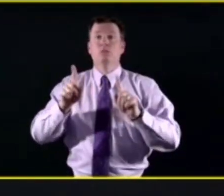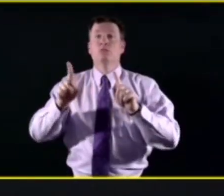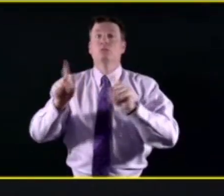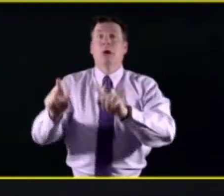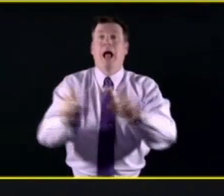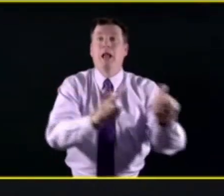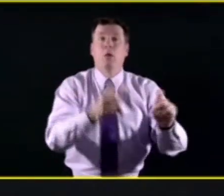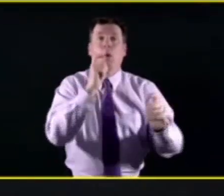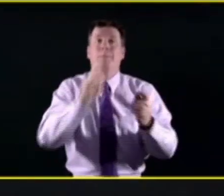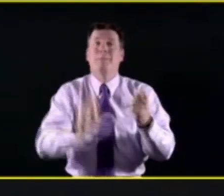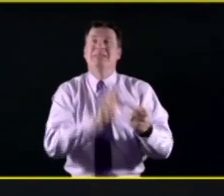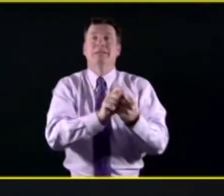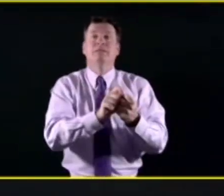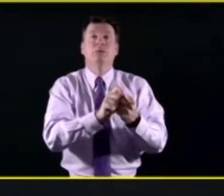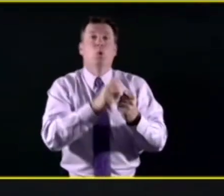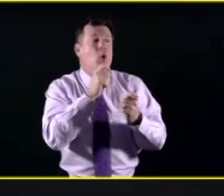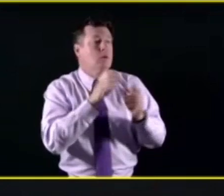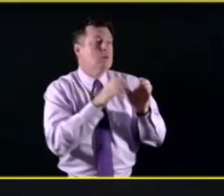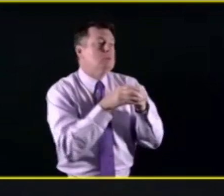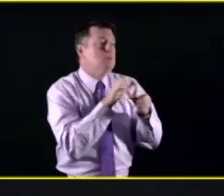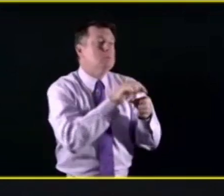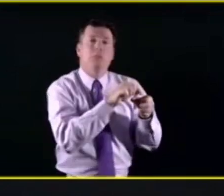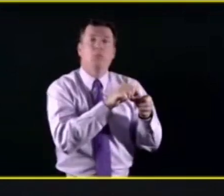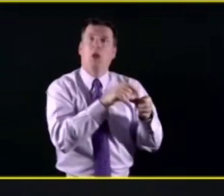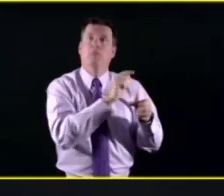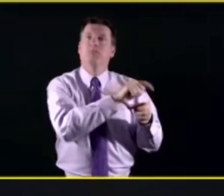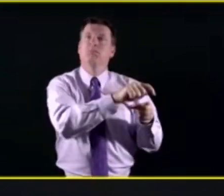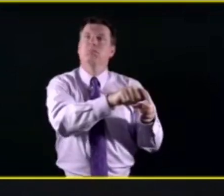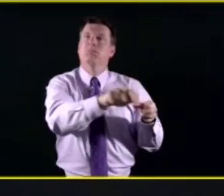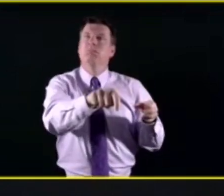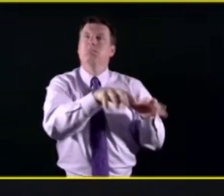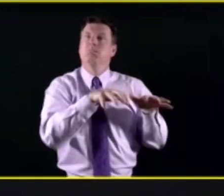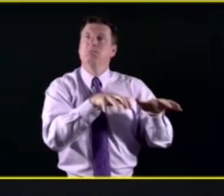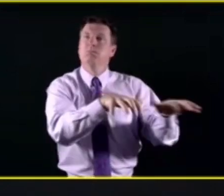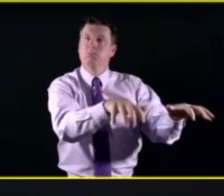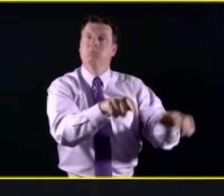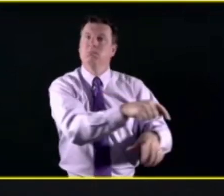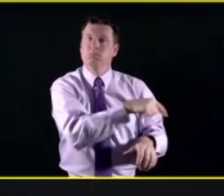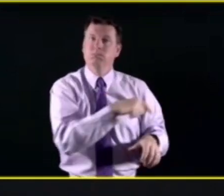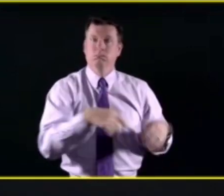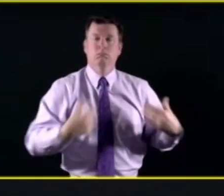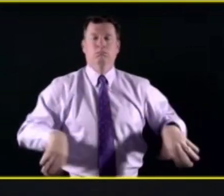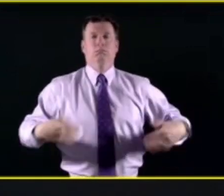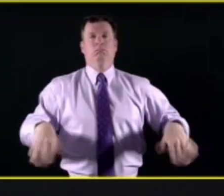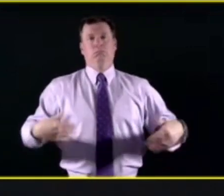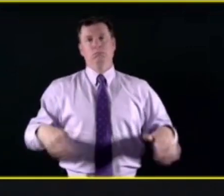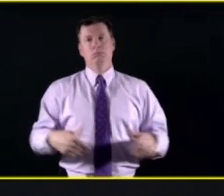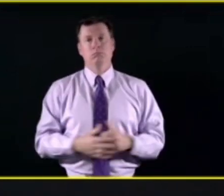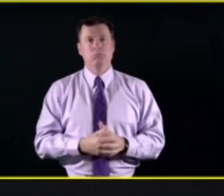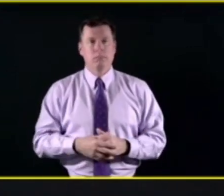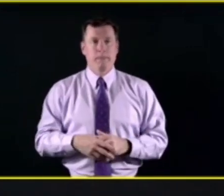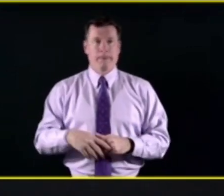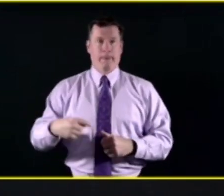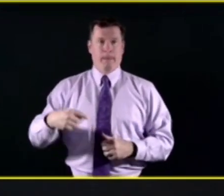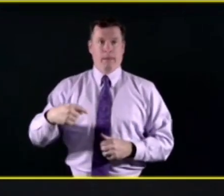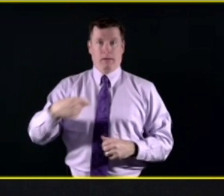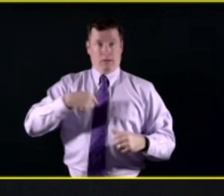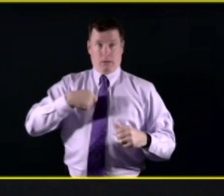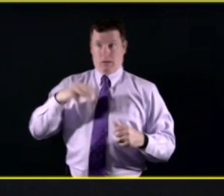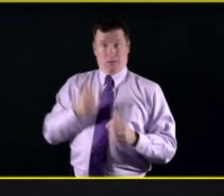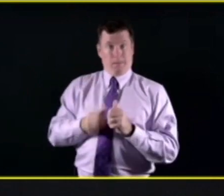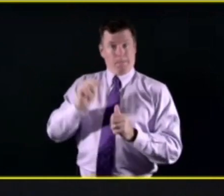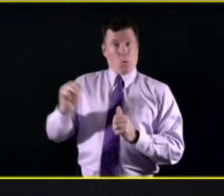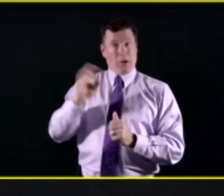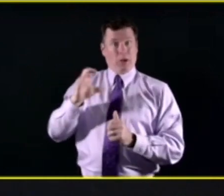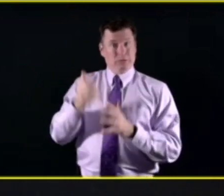two of the finest healthcare systems in the country, both the U of R and Rochester Regional. And on behalf of Monroe County, I want to commend our partners and our local hospital